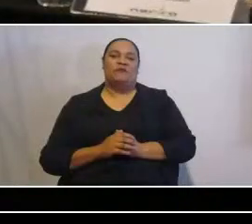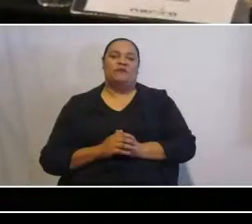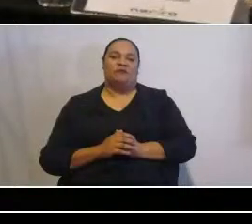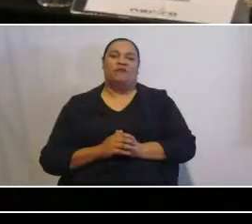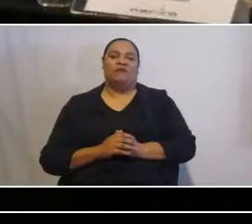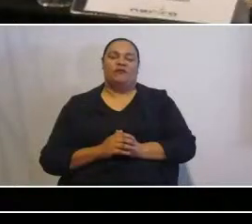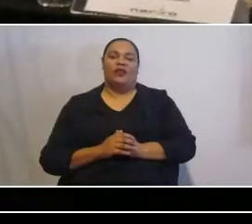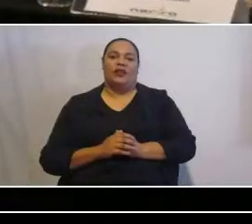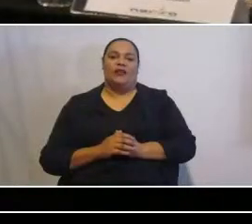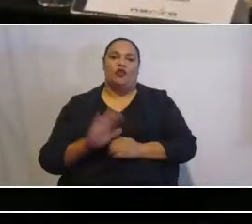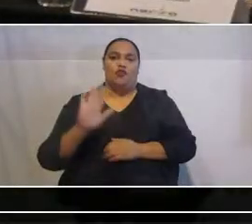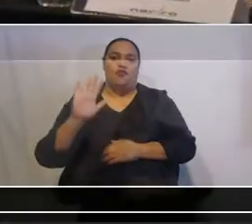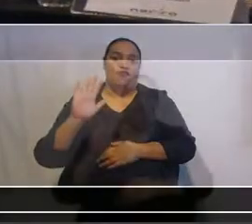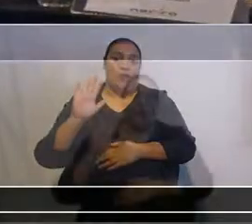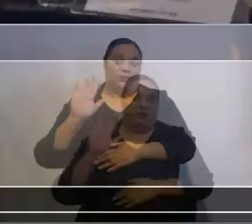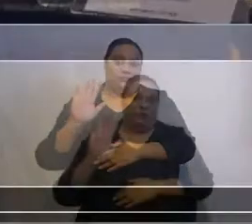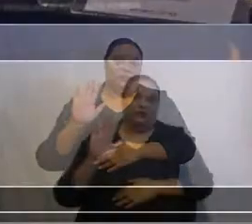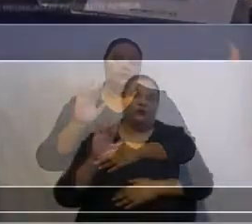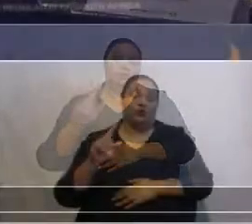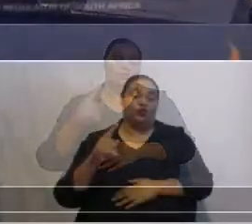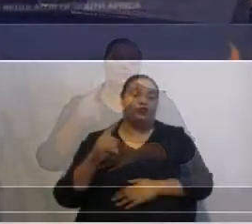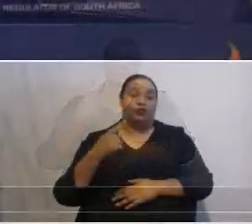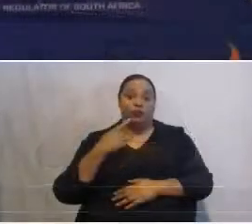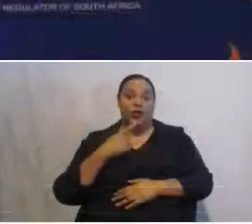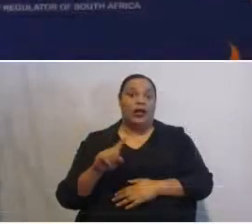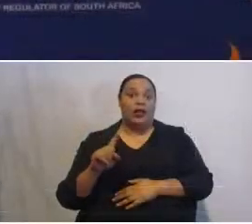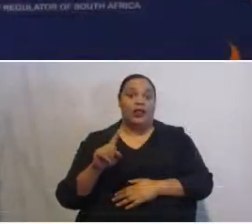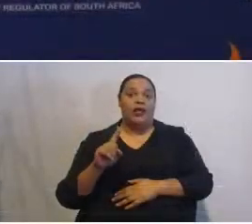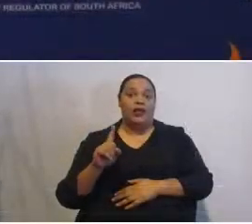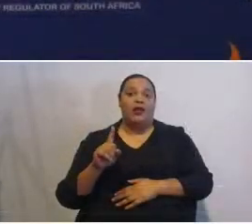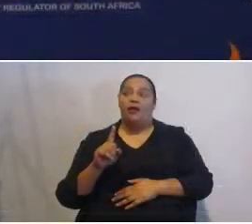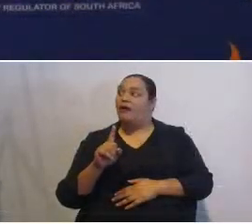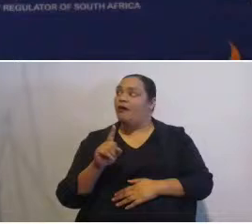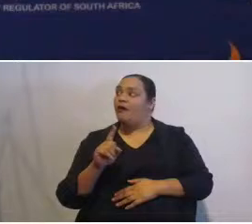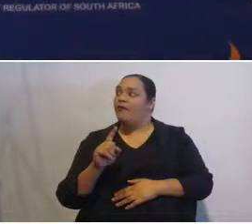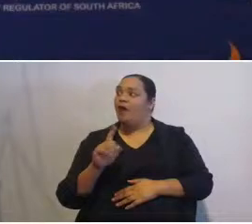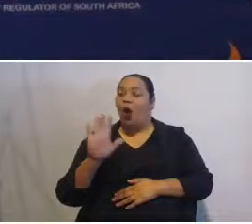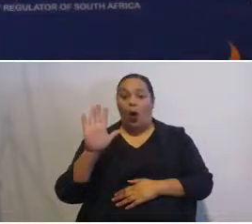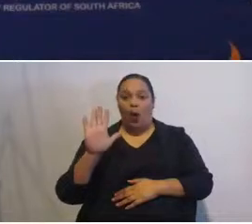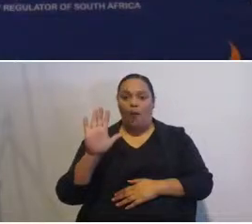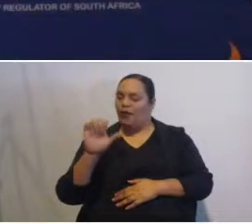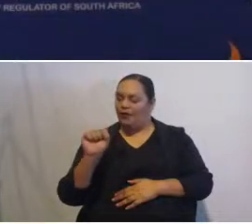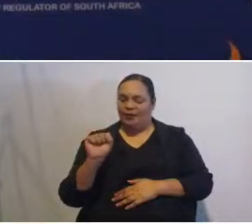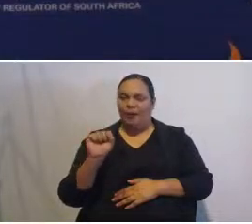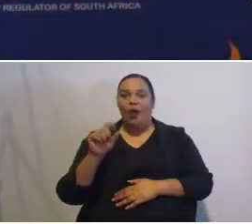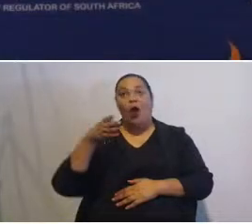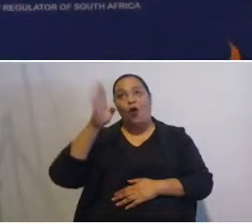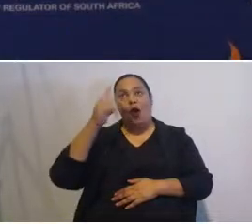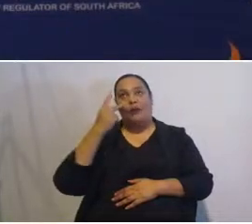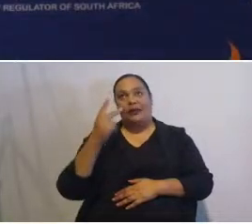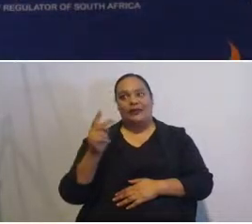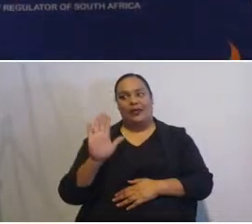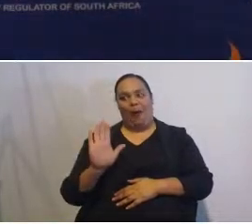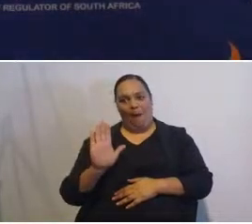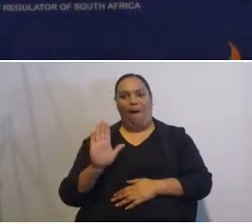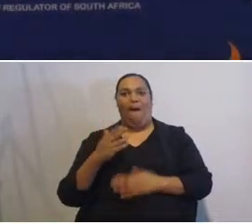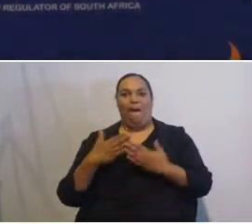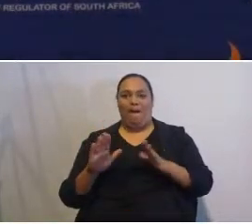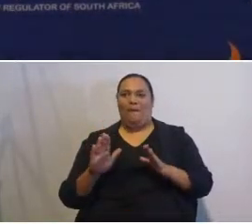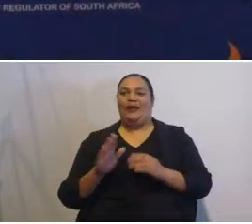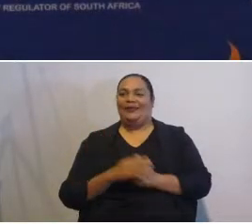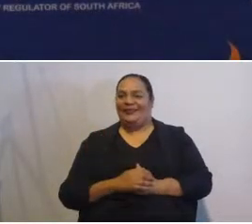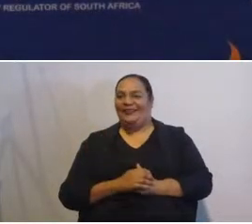you raise your right hand? Do you solemnly declare, if you open it, don't close it so that God can actually see that right hand?